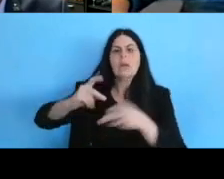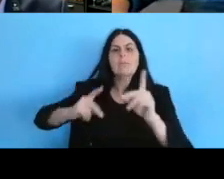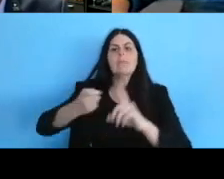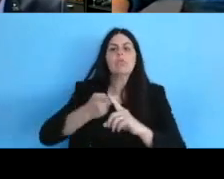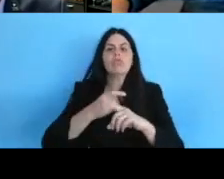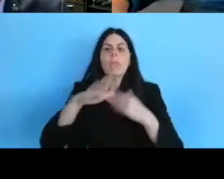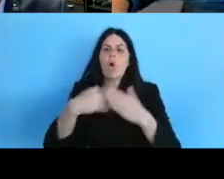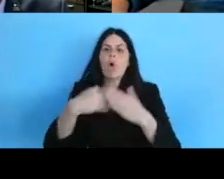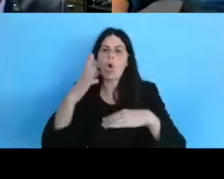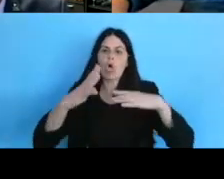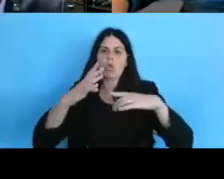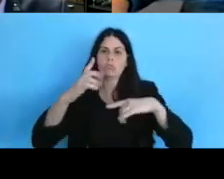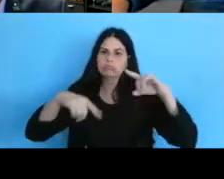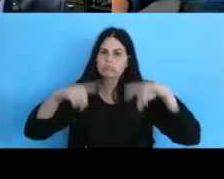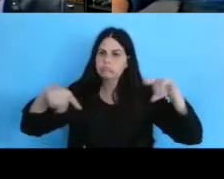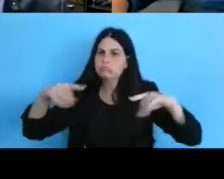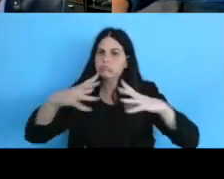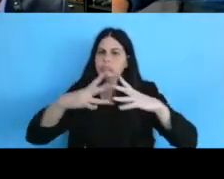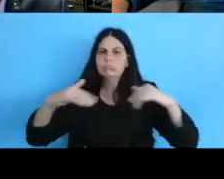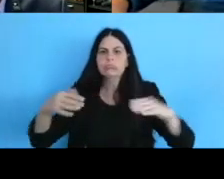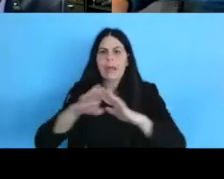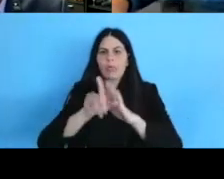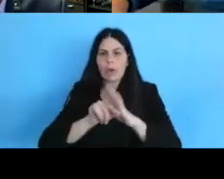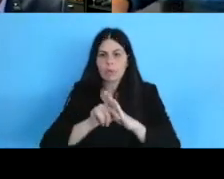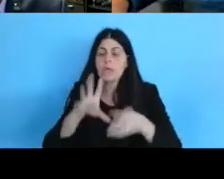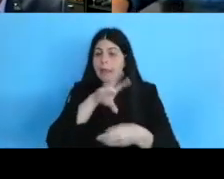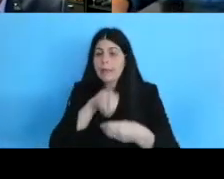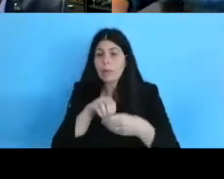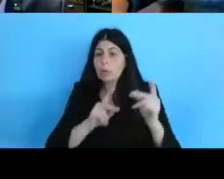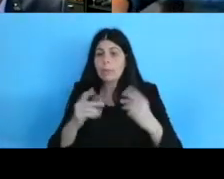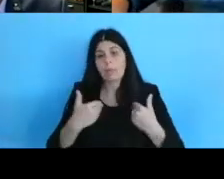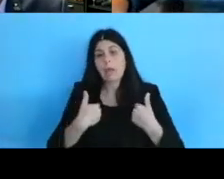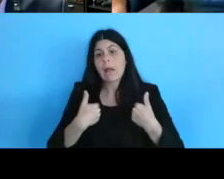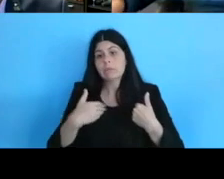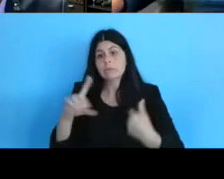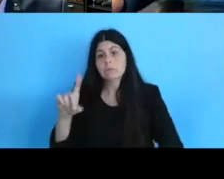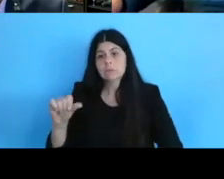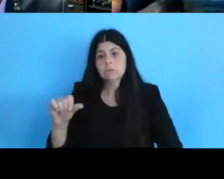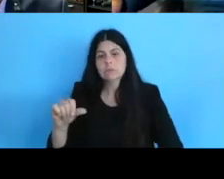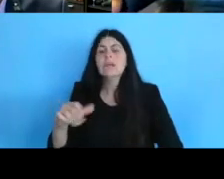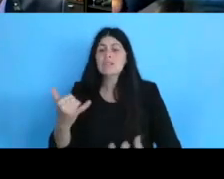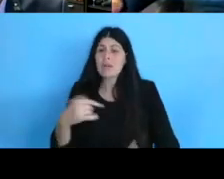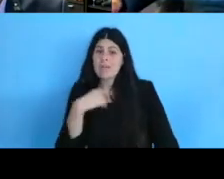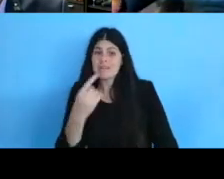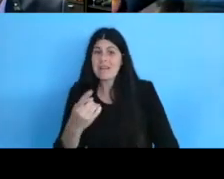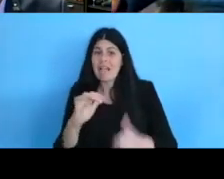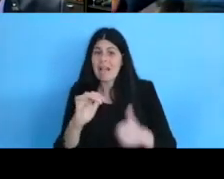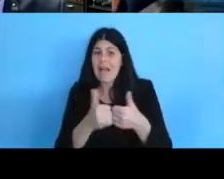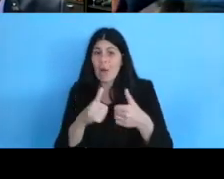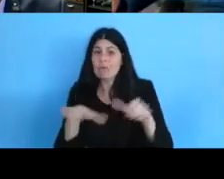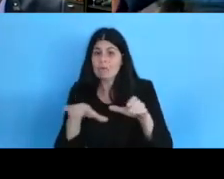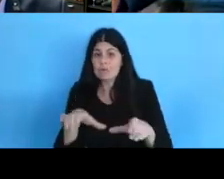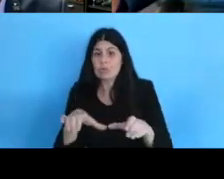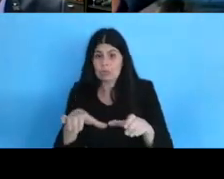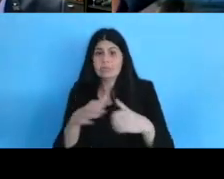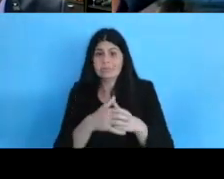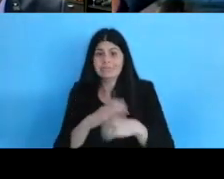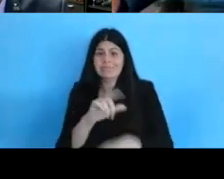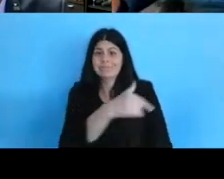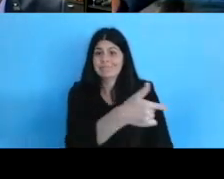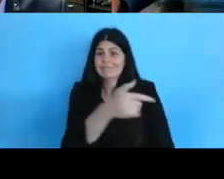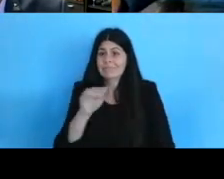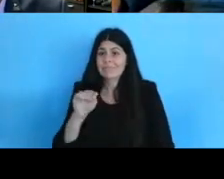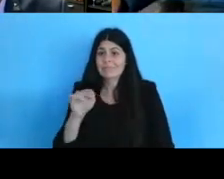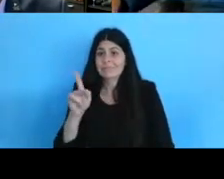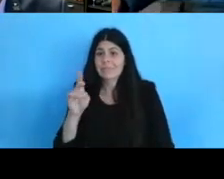includes people with disabilities. And now I'm going to talk a little bit how to do that. I'm going to turn it over to Mike to tell us about